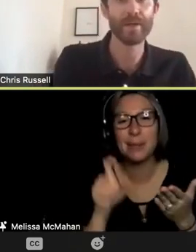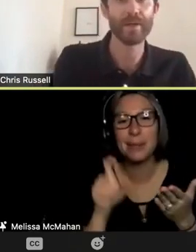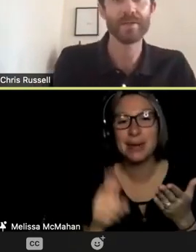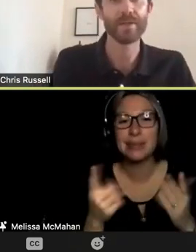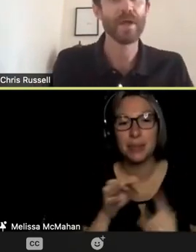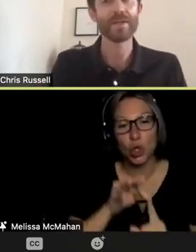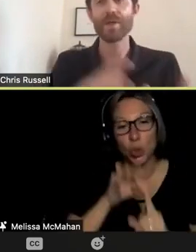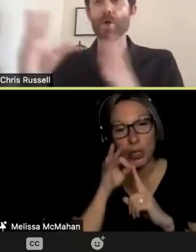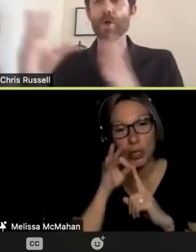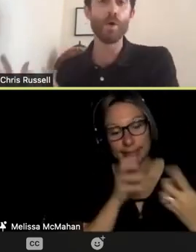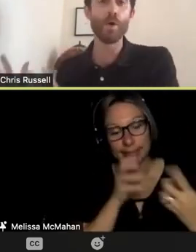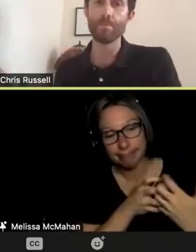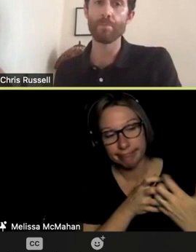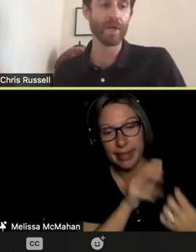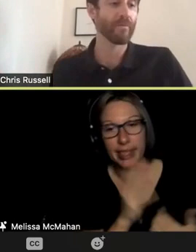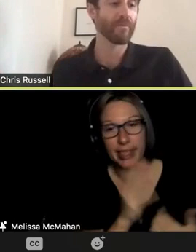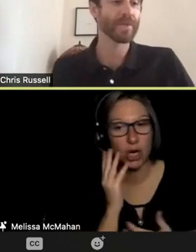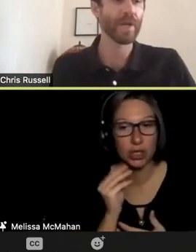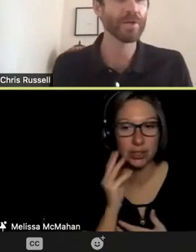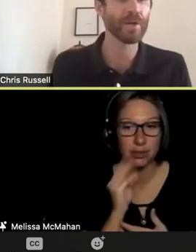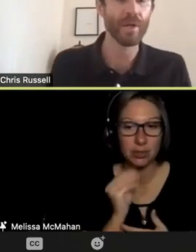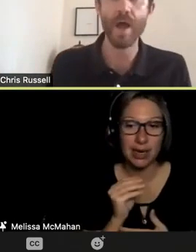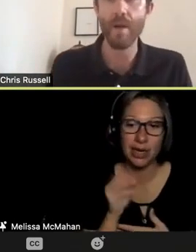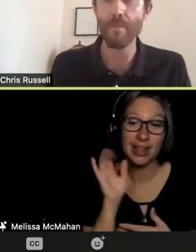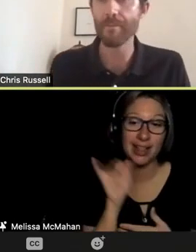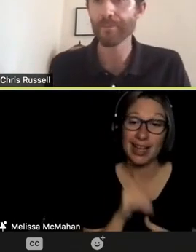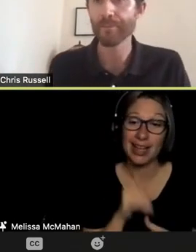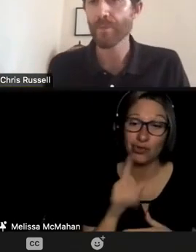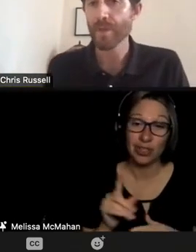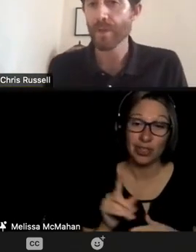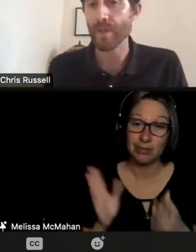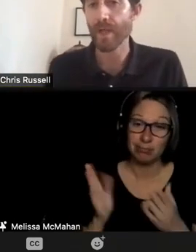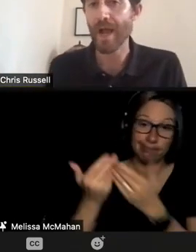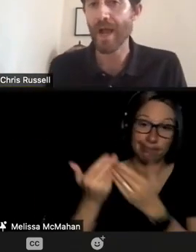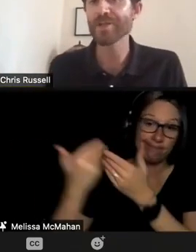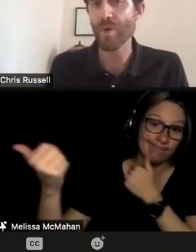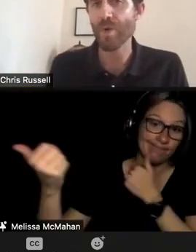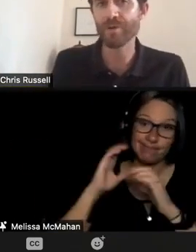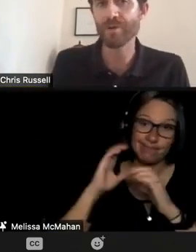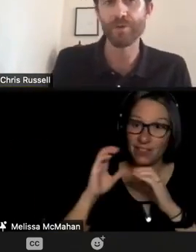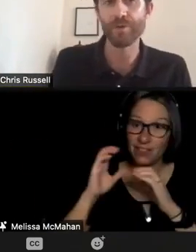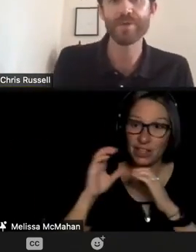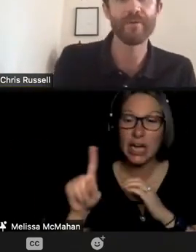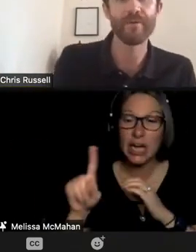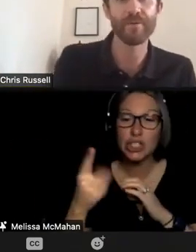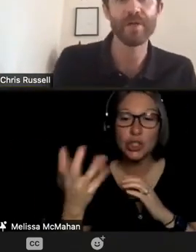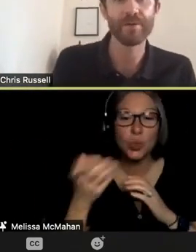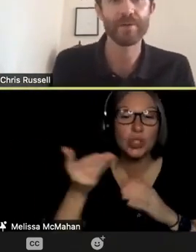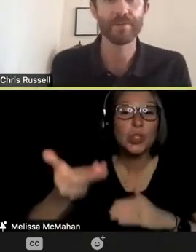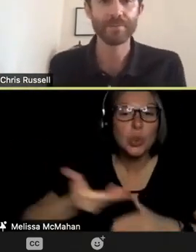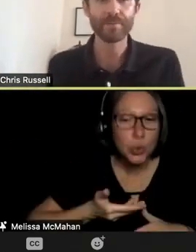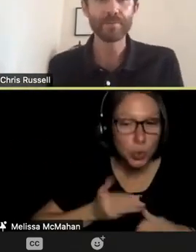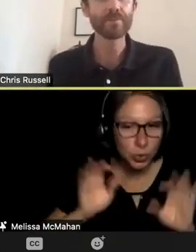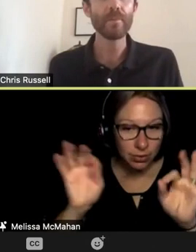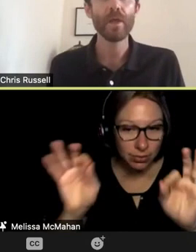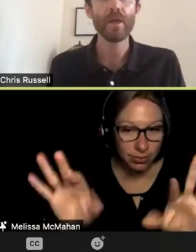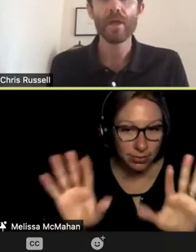to their experiences. This is a whole bigger conversation that I just wanted to introduce that conversation